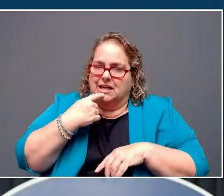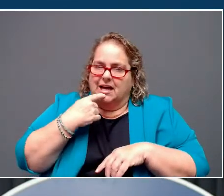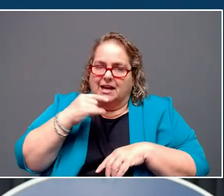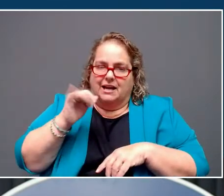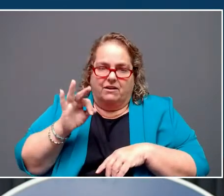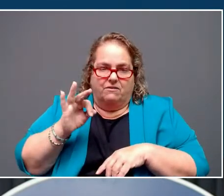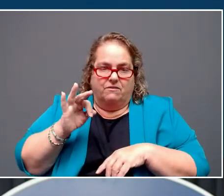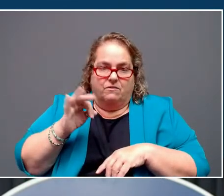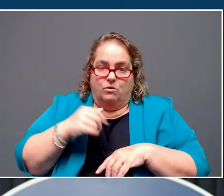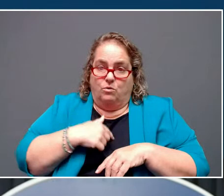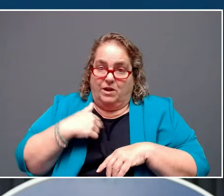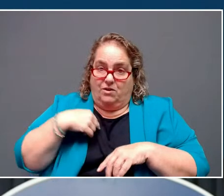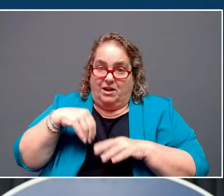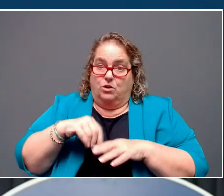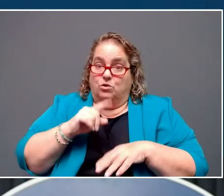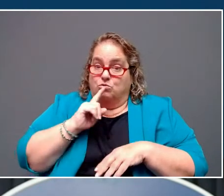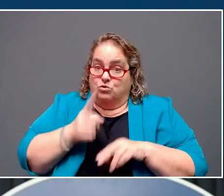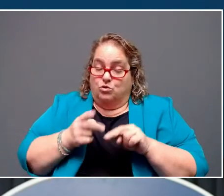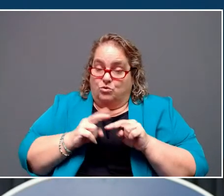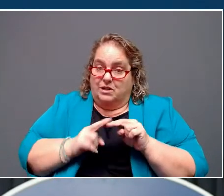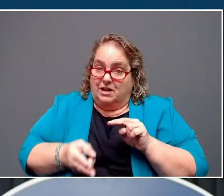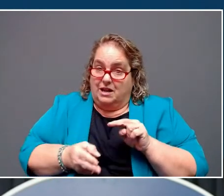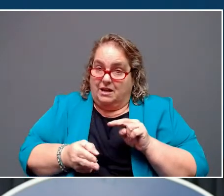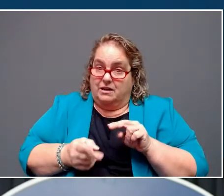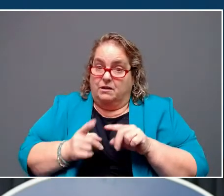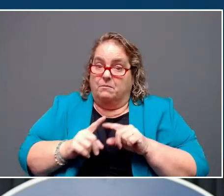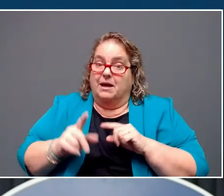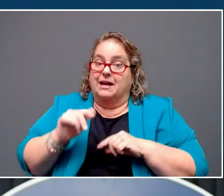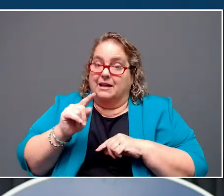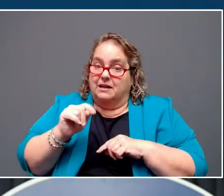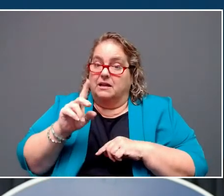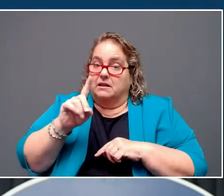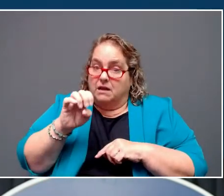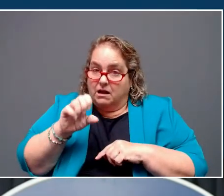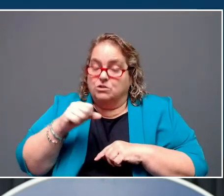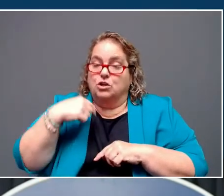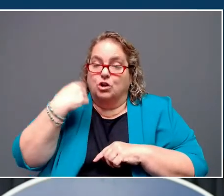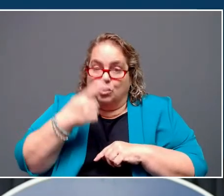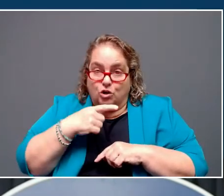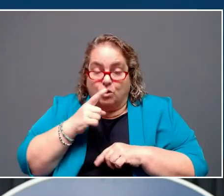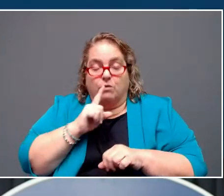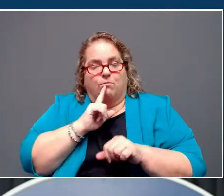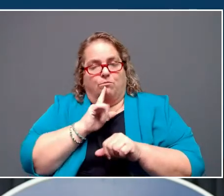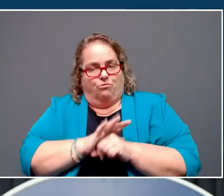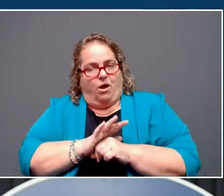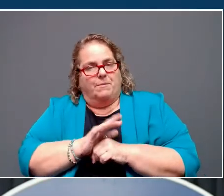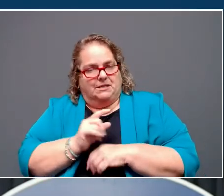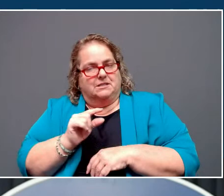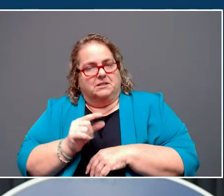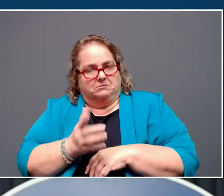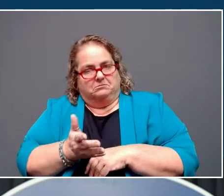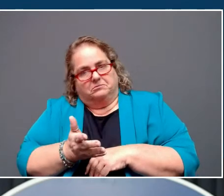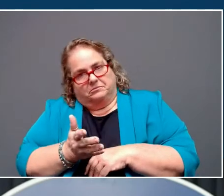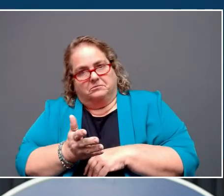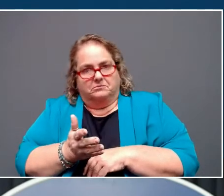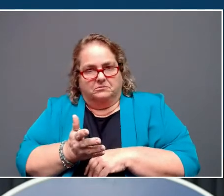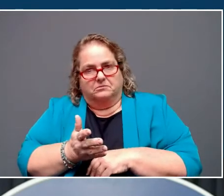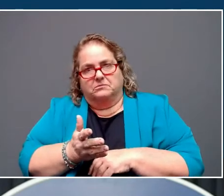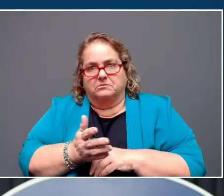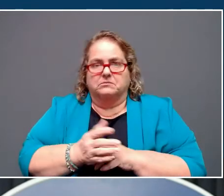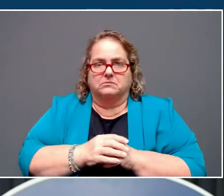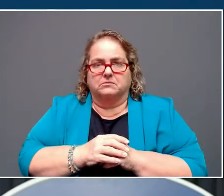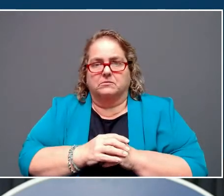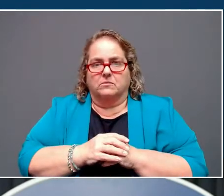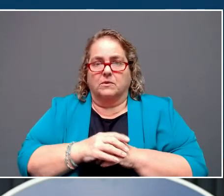are in a true decline, but it does look promising. And if you will